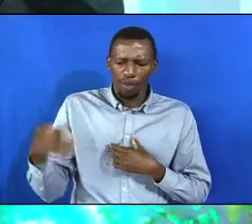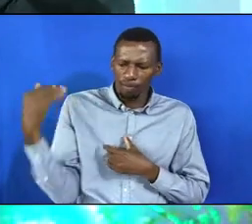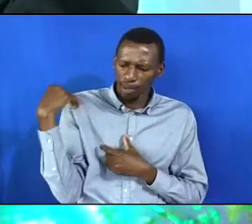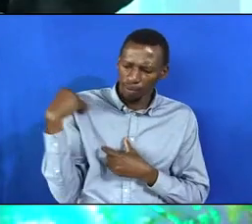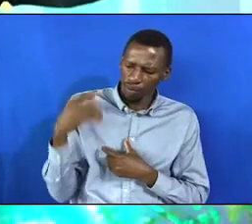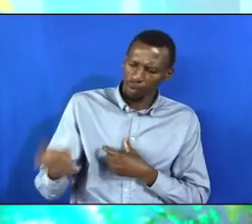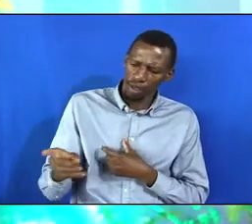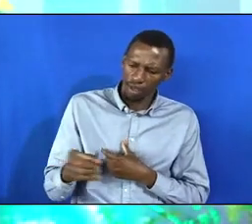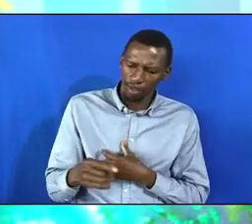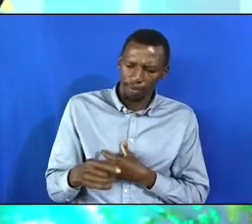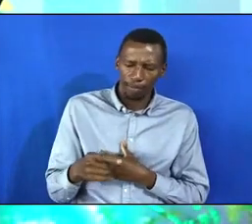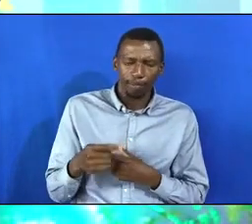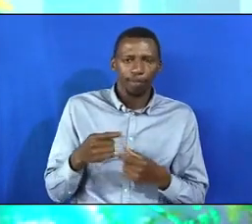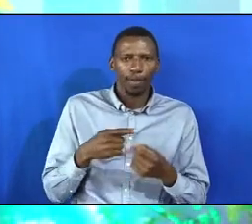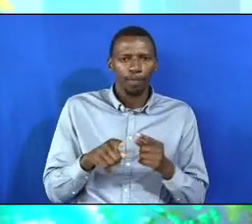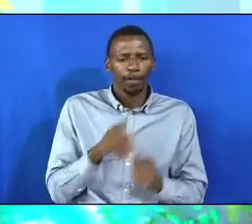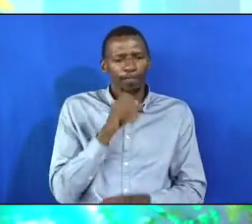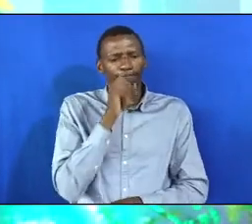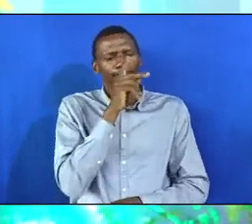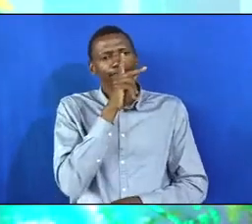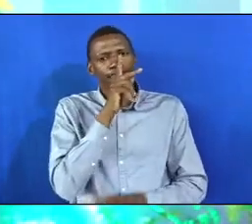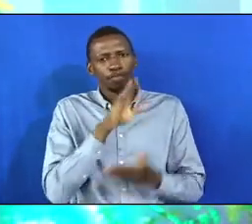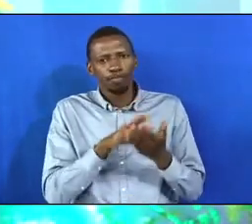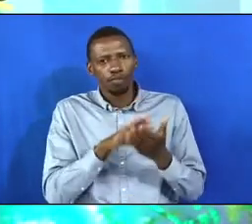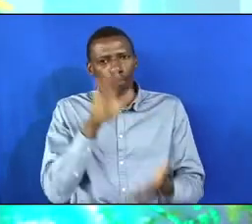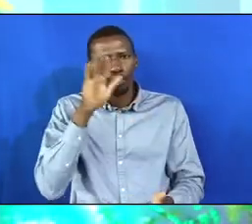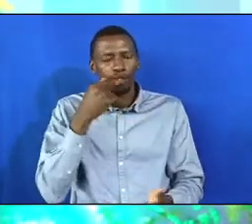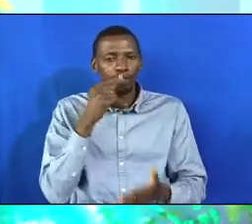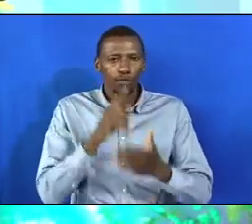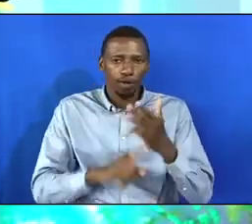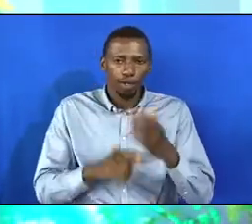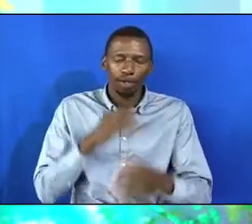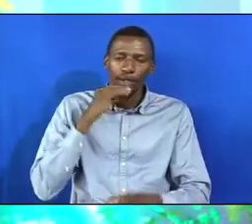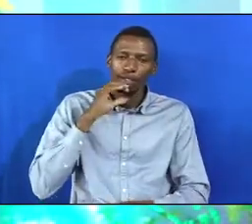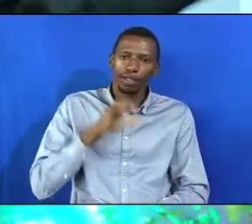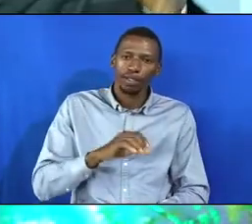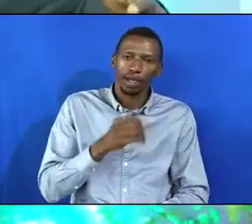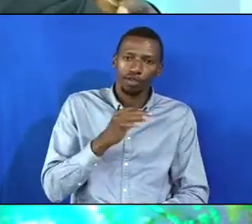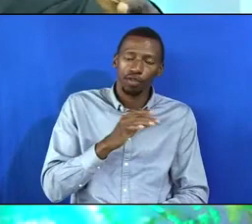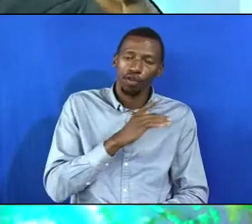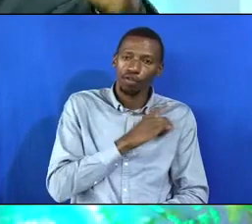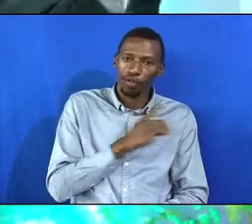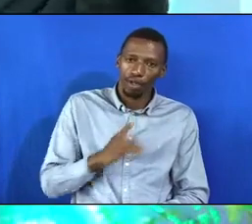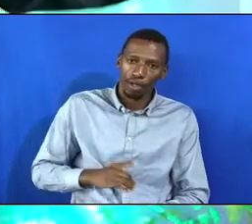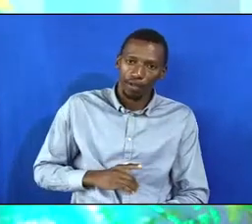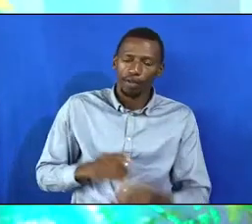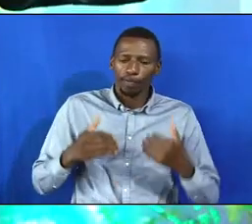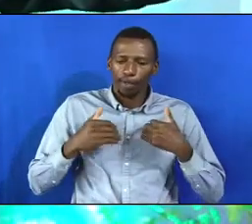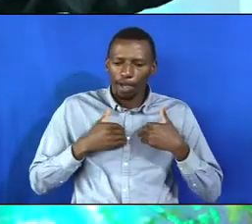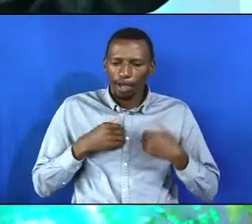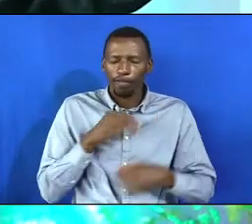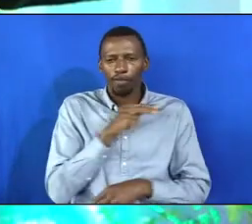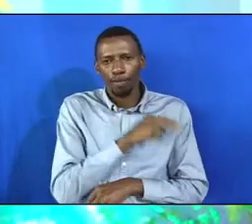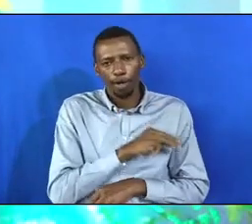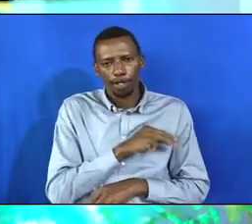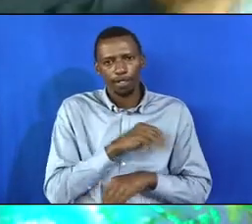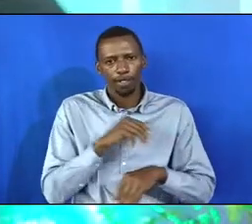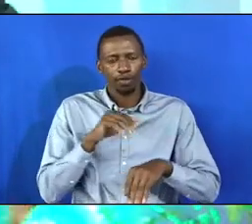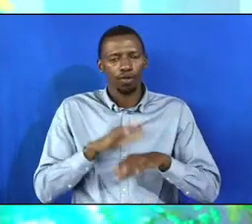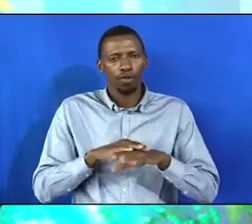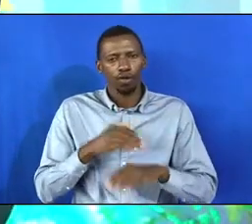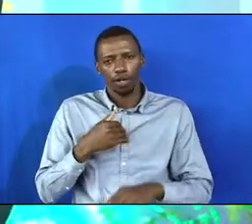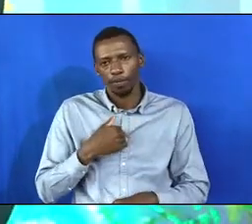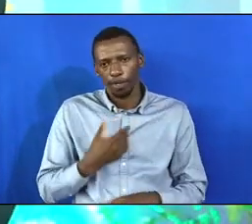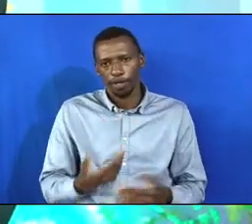he shouts even more and he says, Son of David, have mercy on me. Son of David, have mercy on